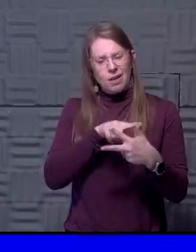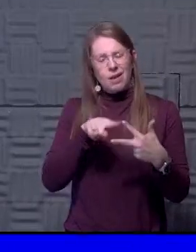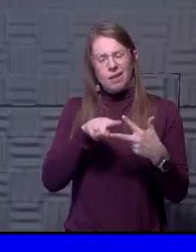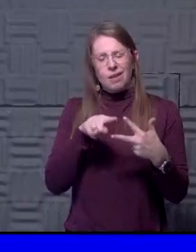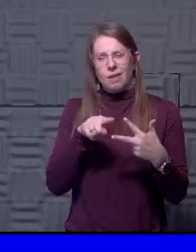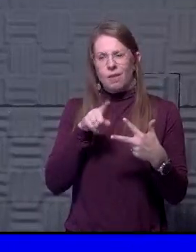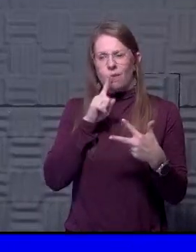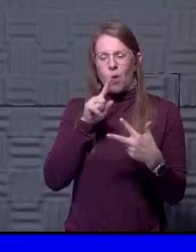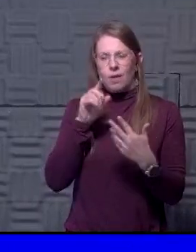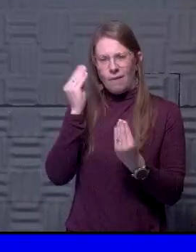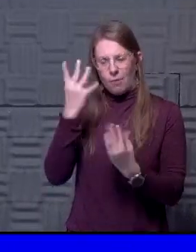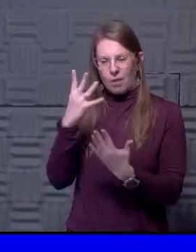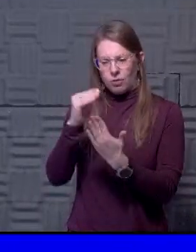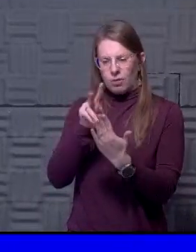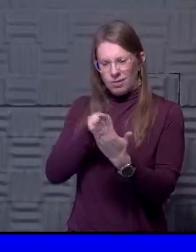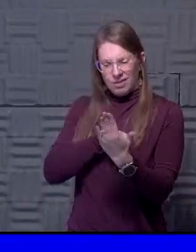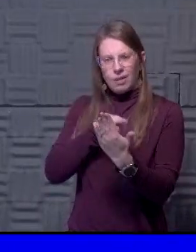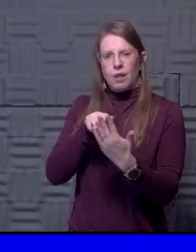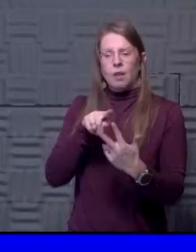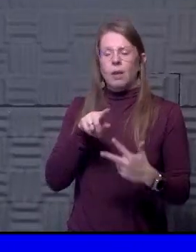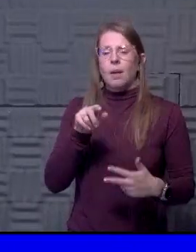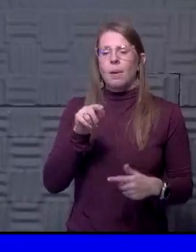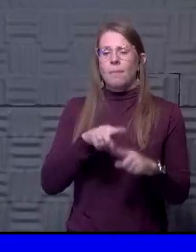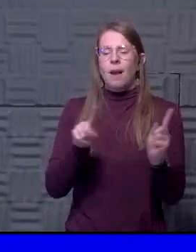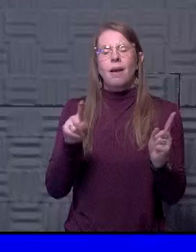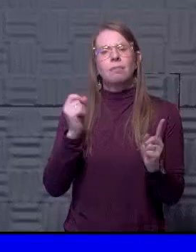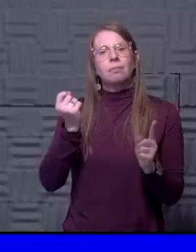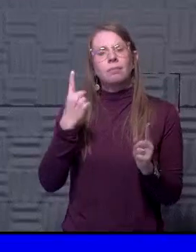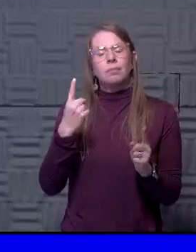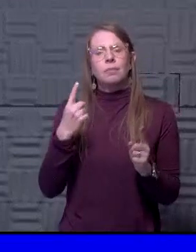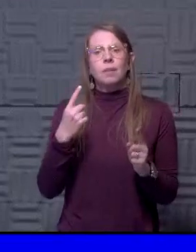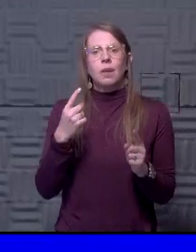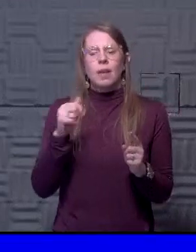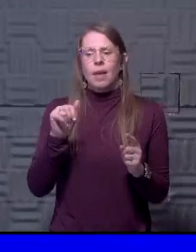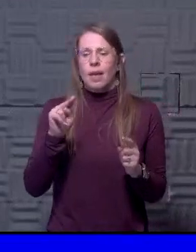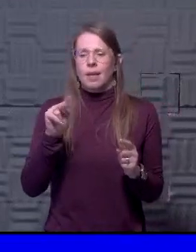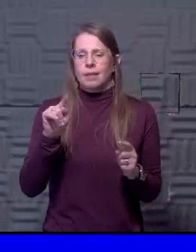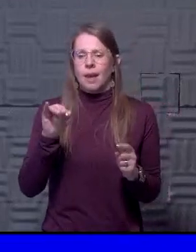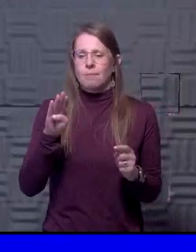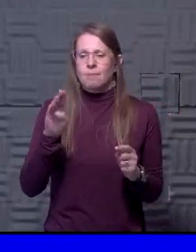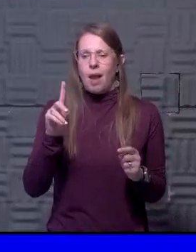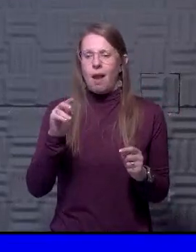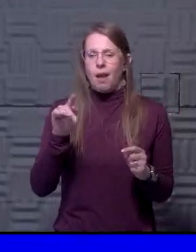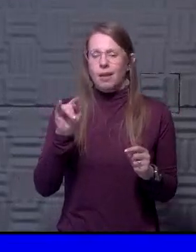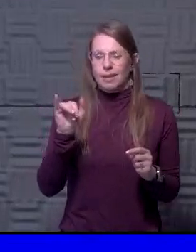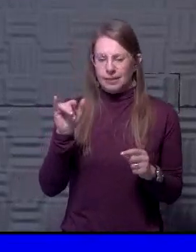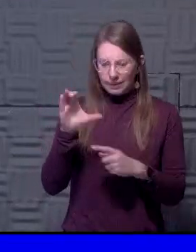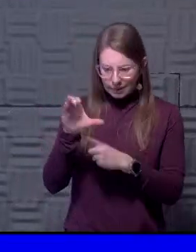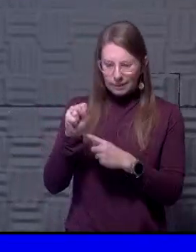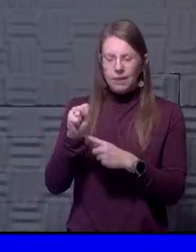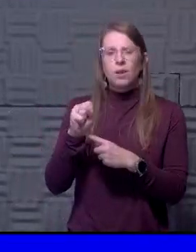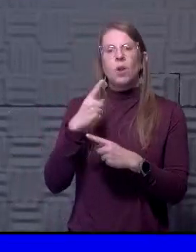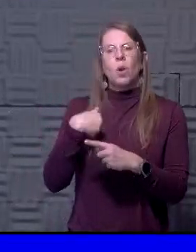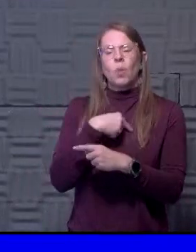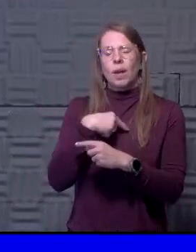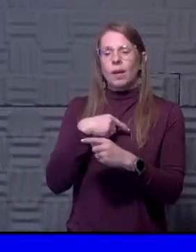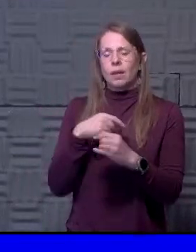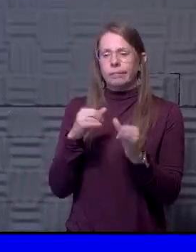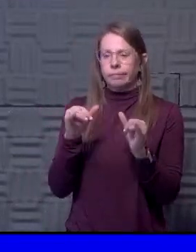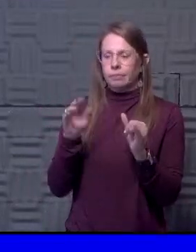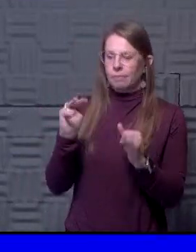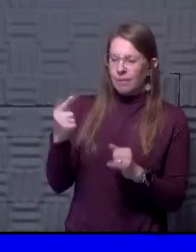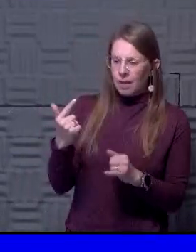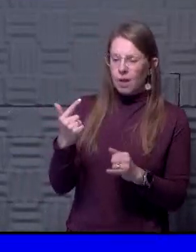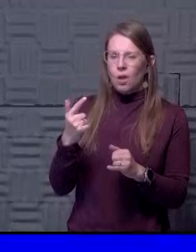but we have to understand too, certainly with antibiotics or things of that nature, we dose it based on kilogram mass, say,